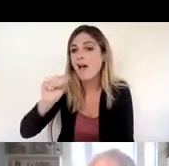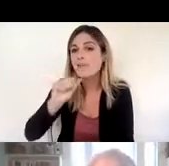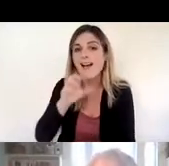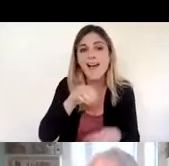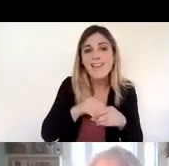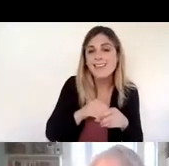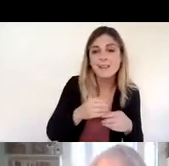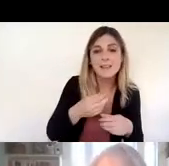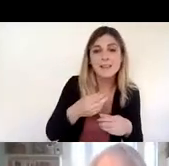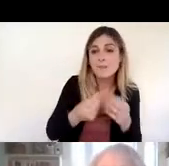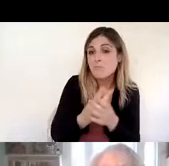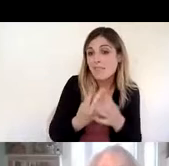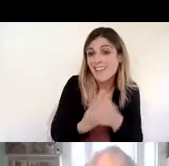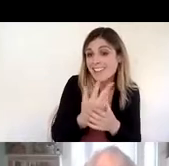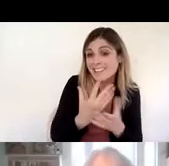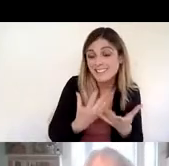don't have it.